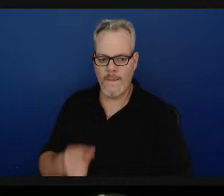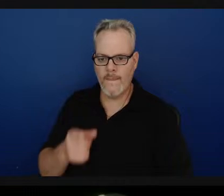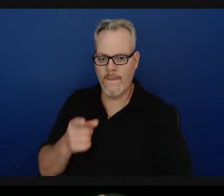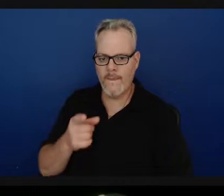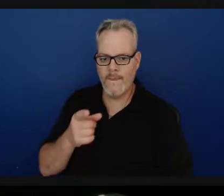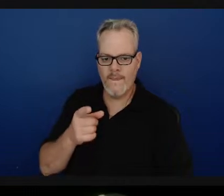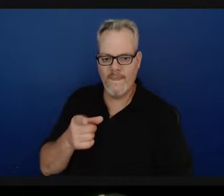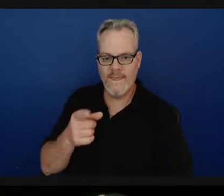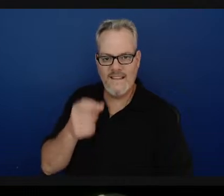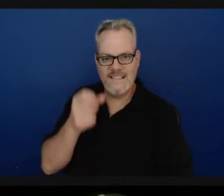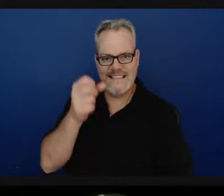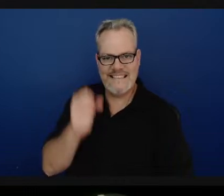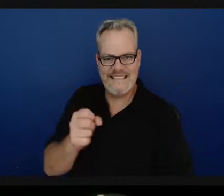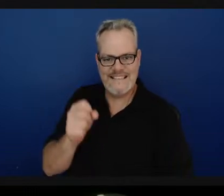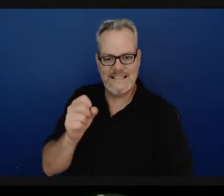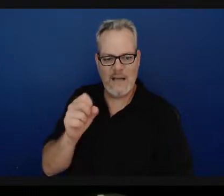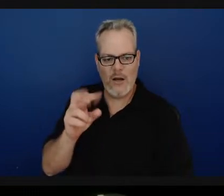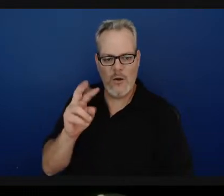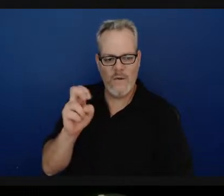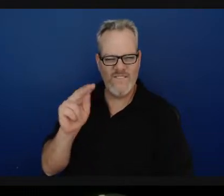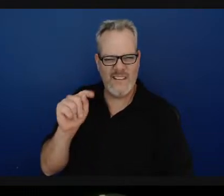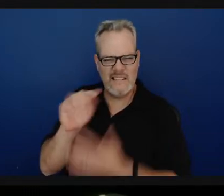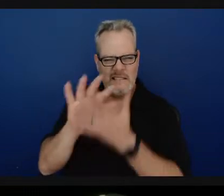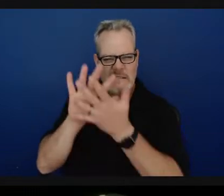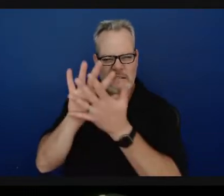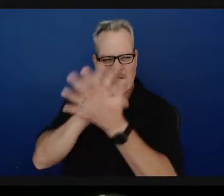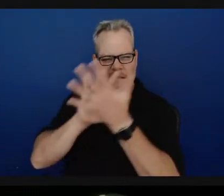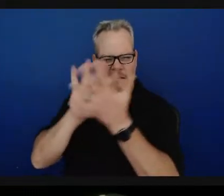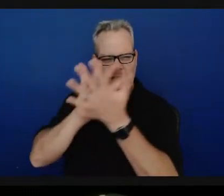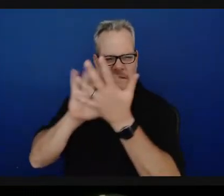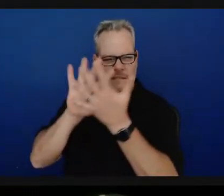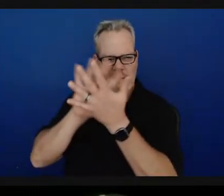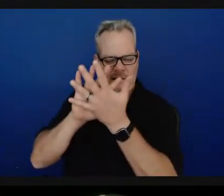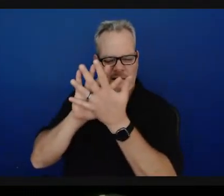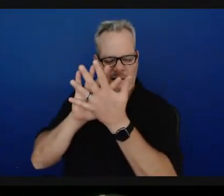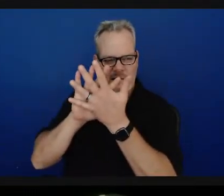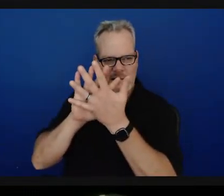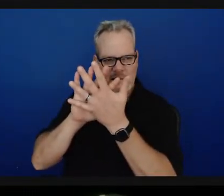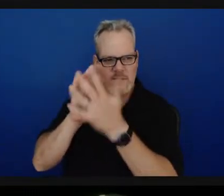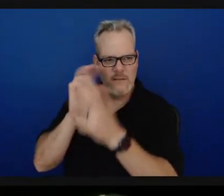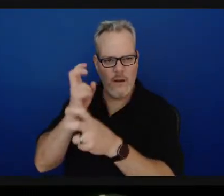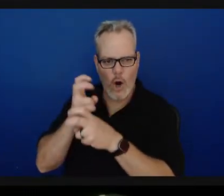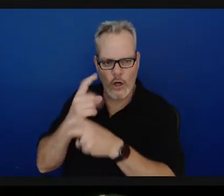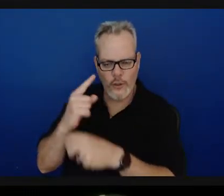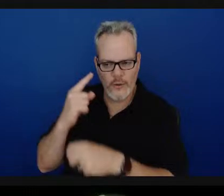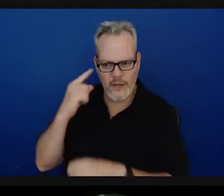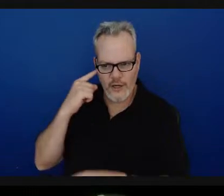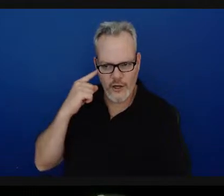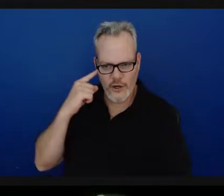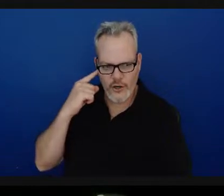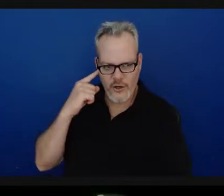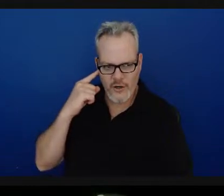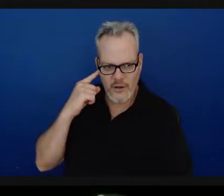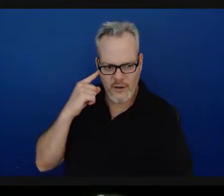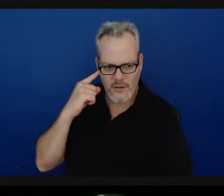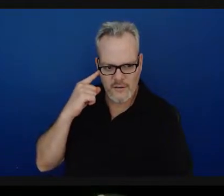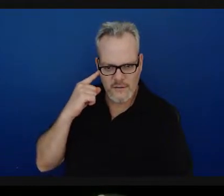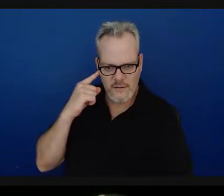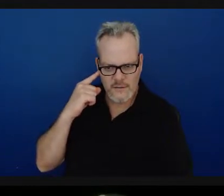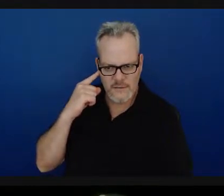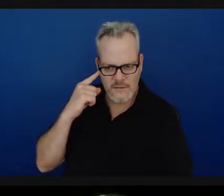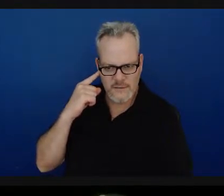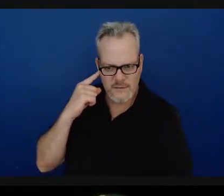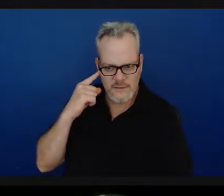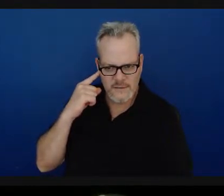vent, fuming profusely, and big splashes here up the north vent, filling this place around. Really